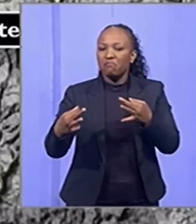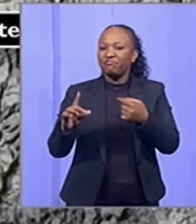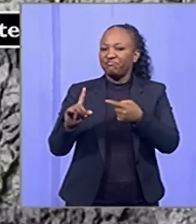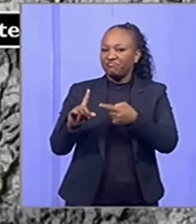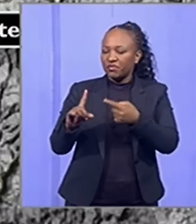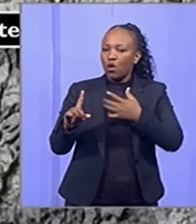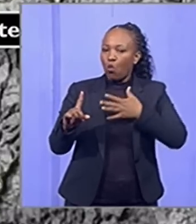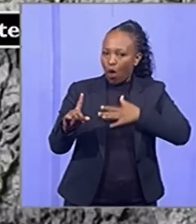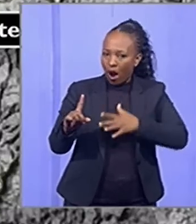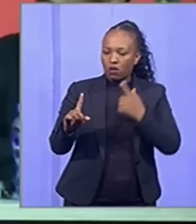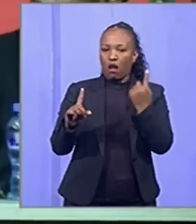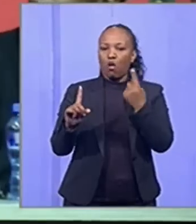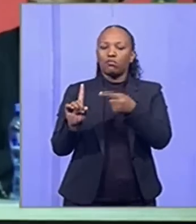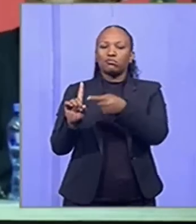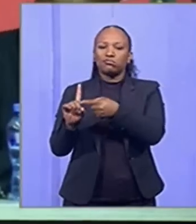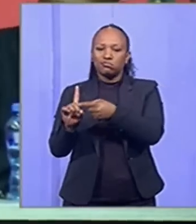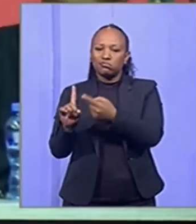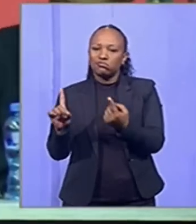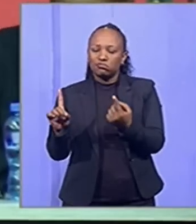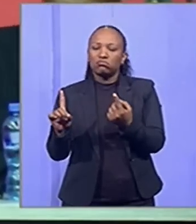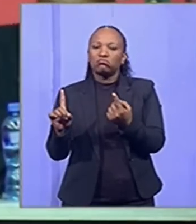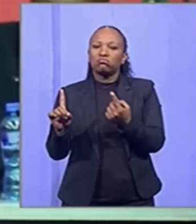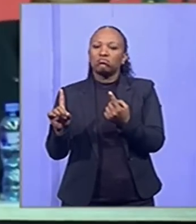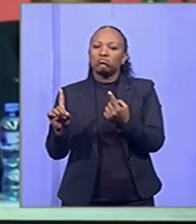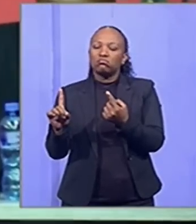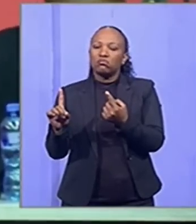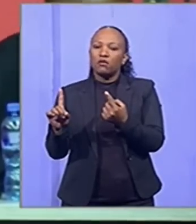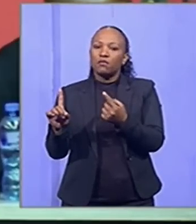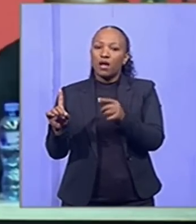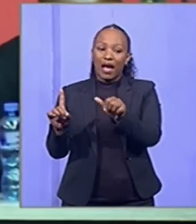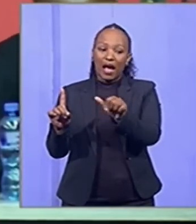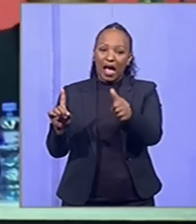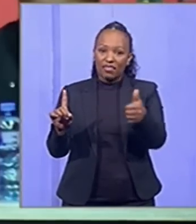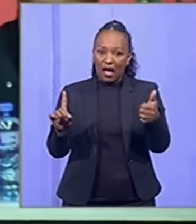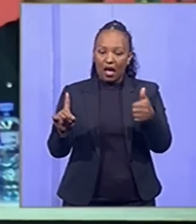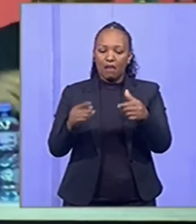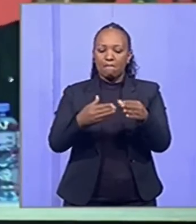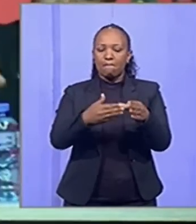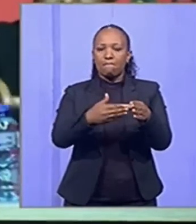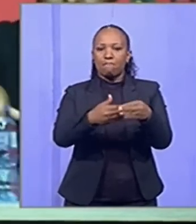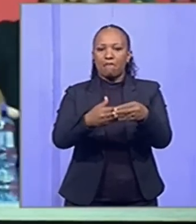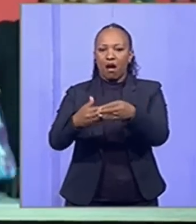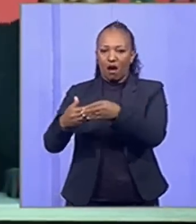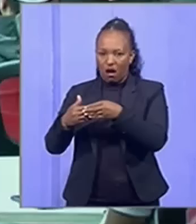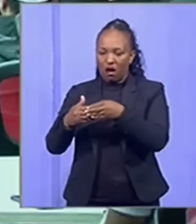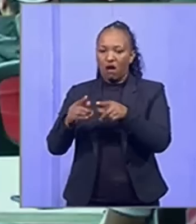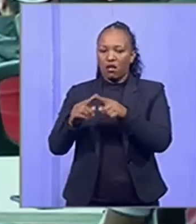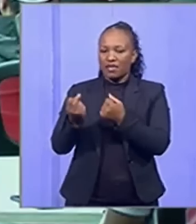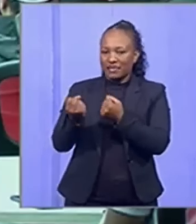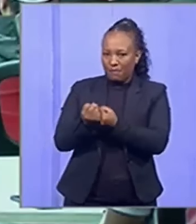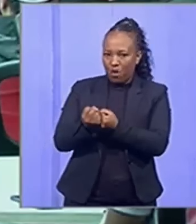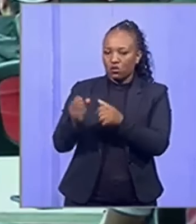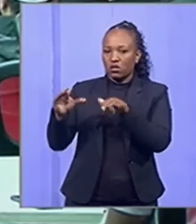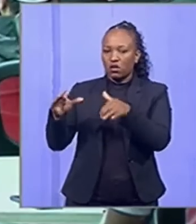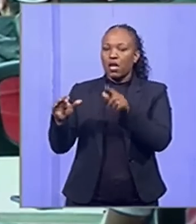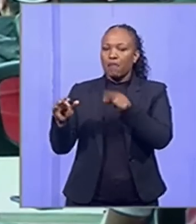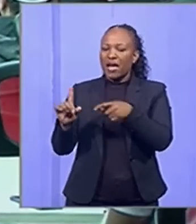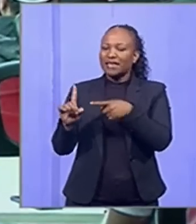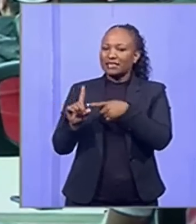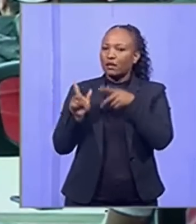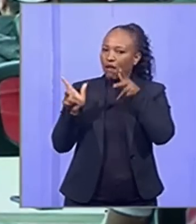ka dinako tsohle e be le hore bao ba e leng hore ke ditho tsa mokga le baeteledipele e be le hore ba mamela